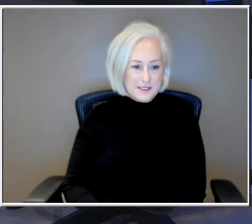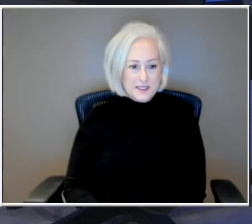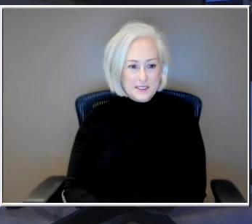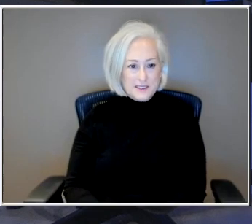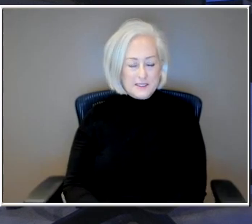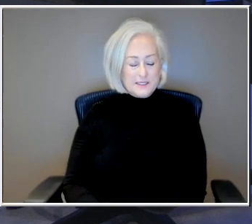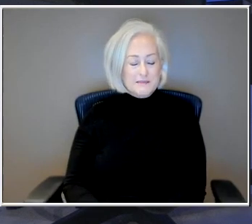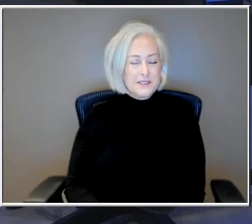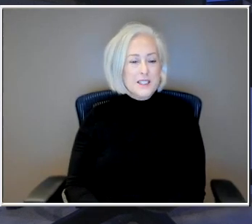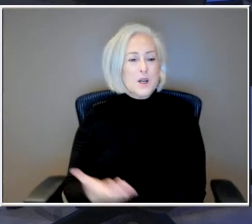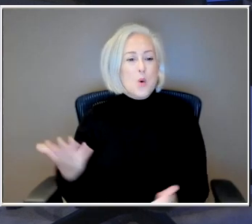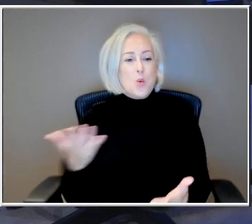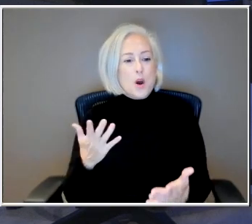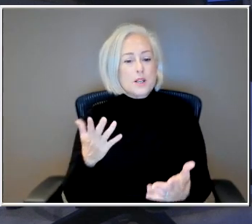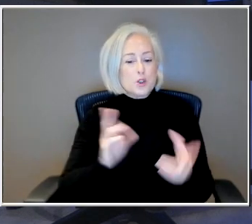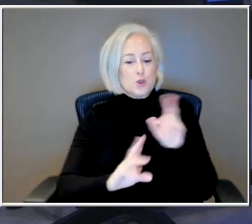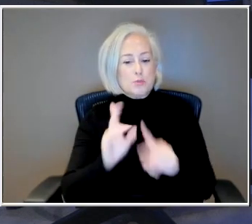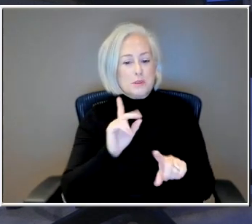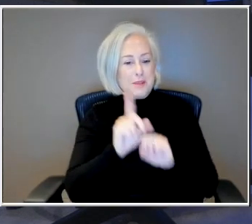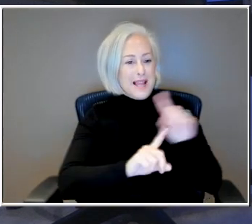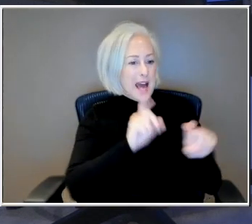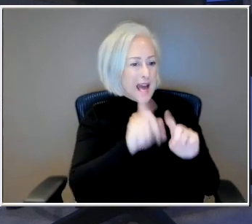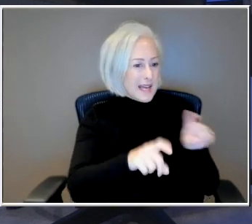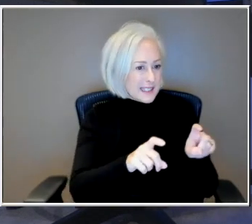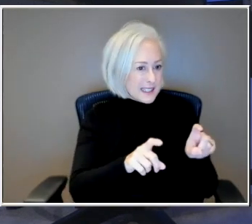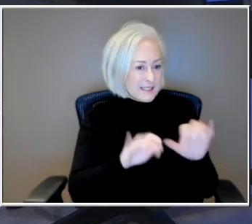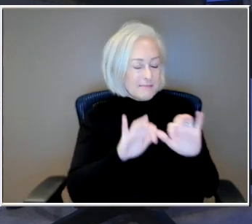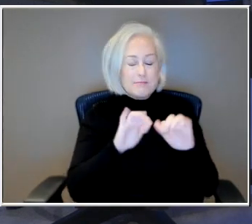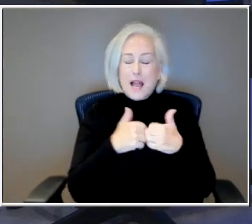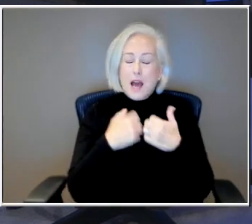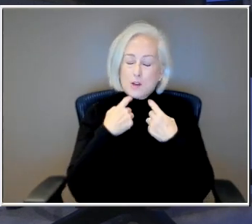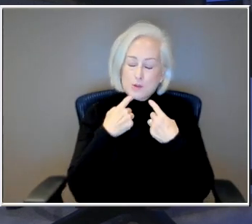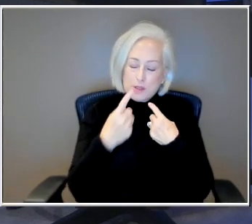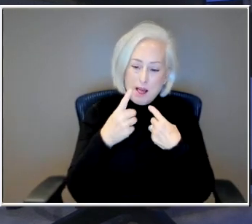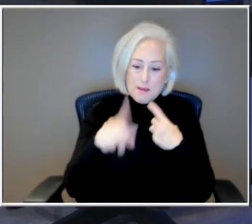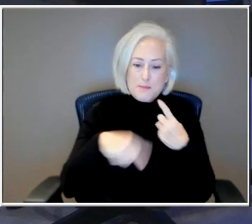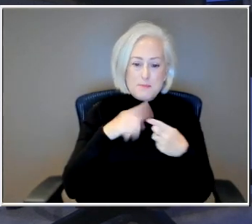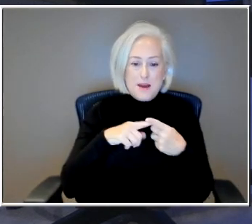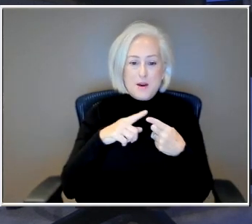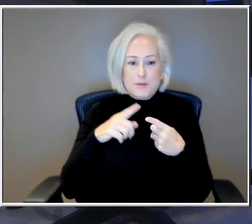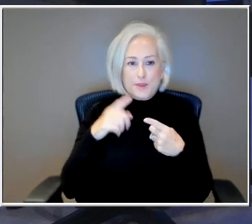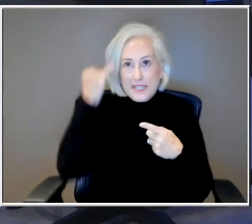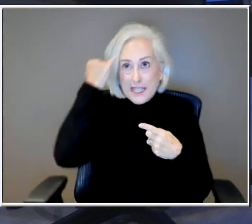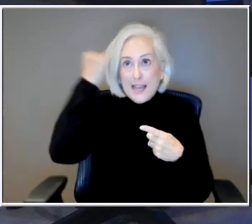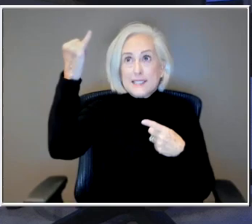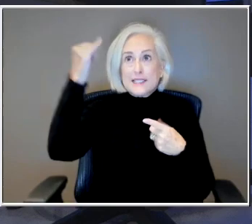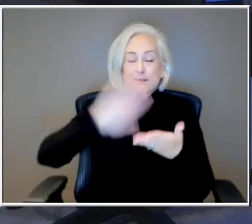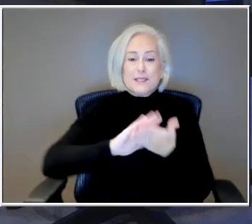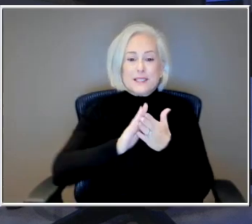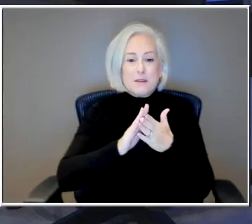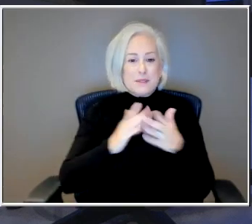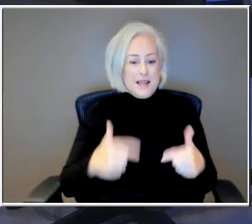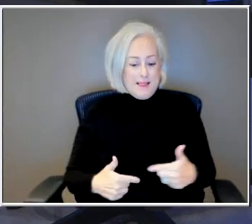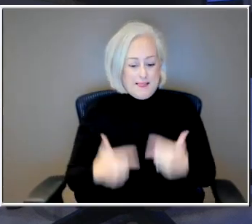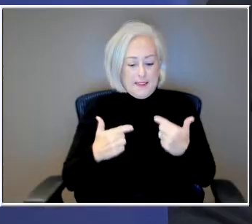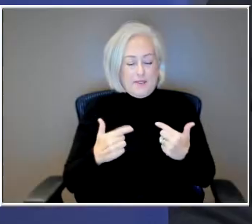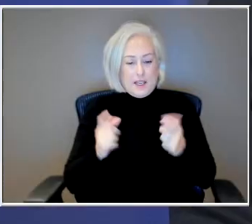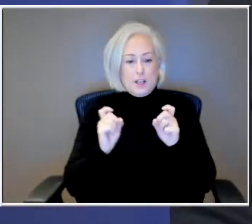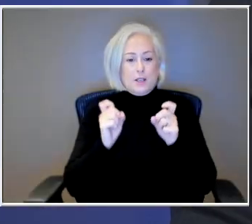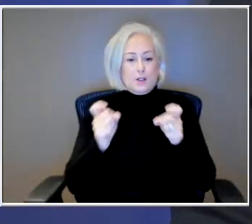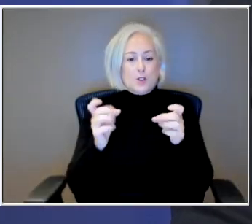questions do you get? And how do you talk to people about the idea of becoming a living liver donor? Yeah, well, for